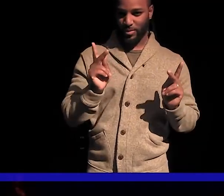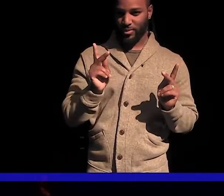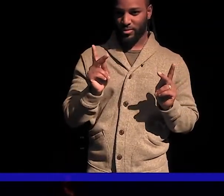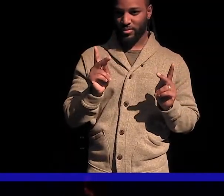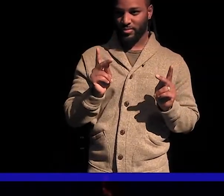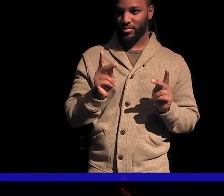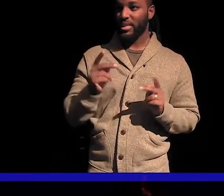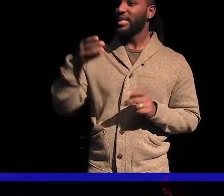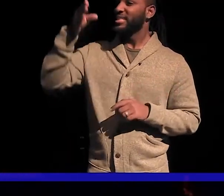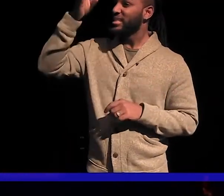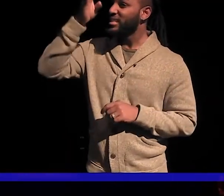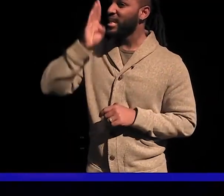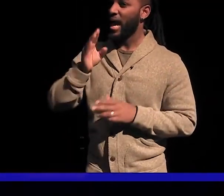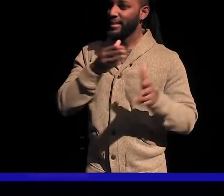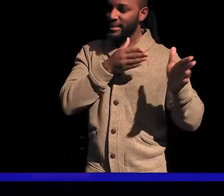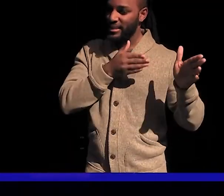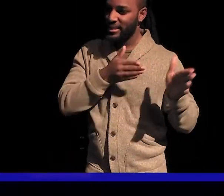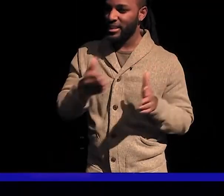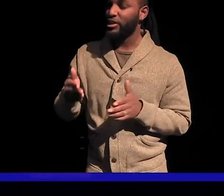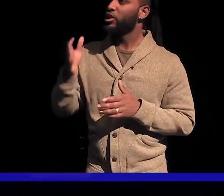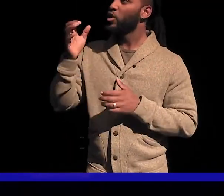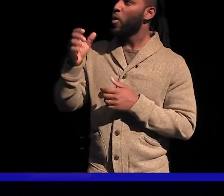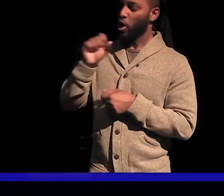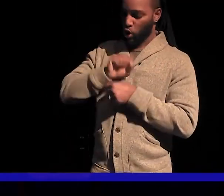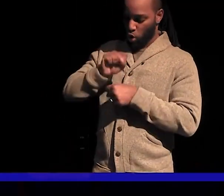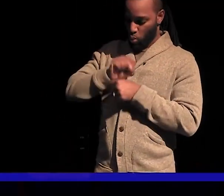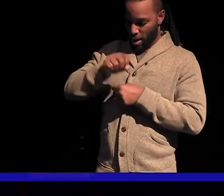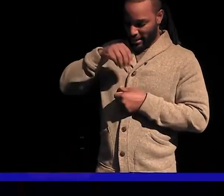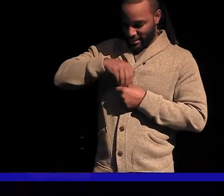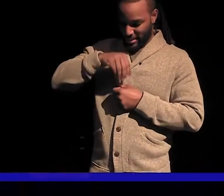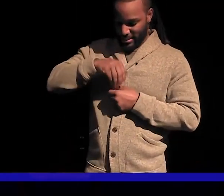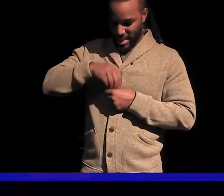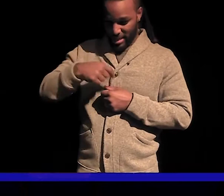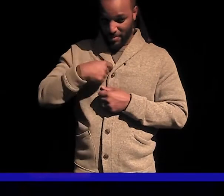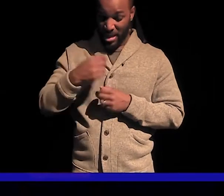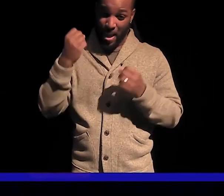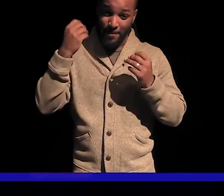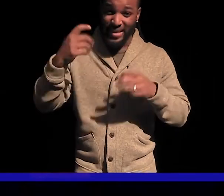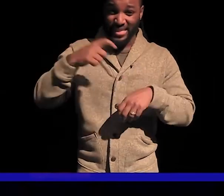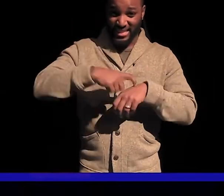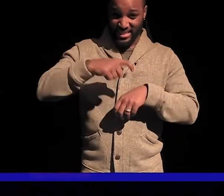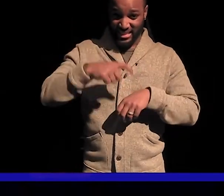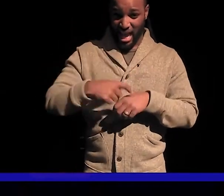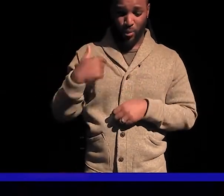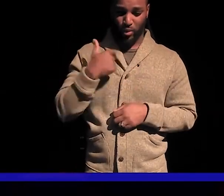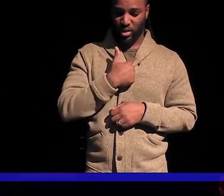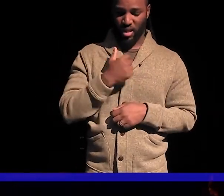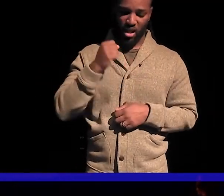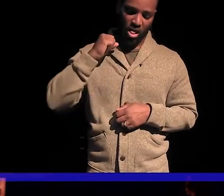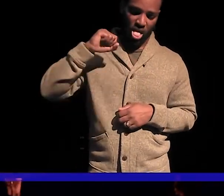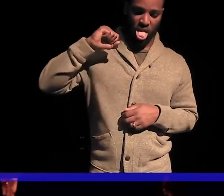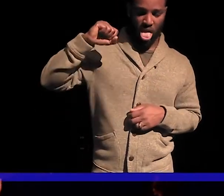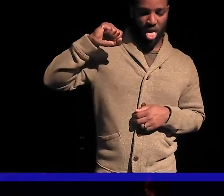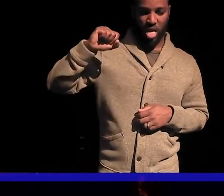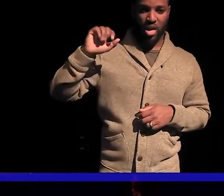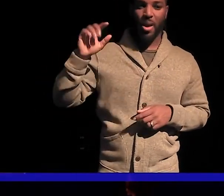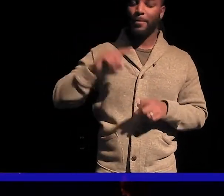God's intention that he will move through people like us, and many times in spite of us, so that he can get all the